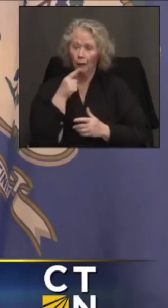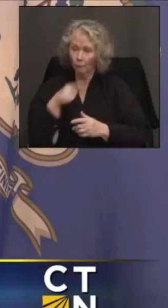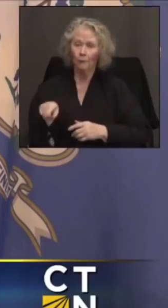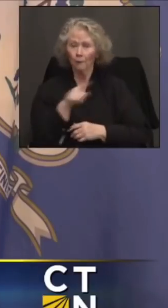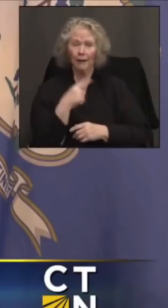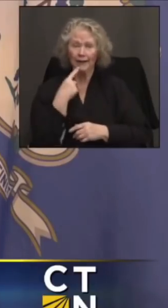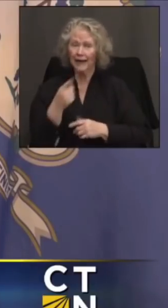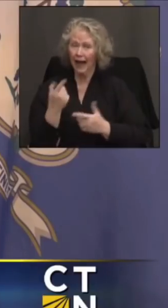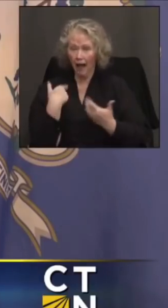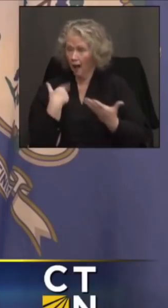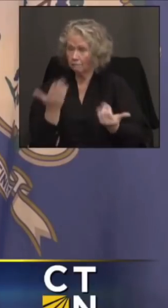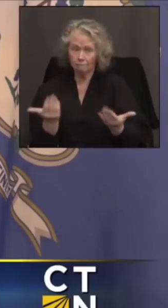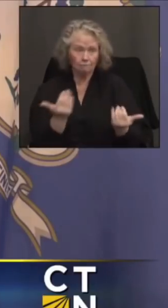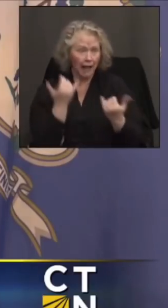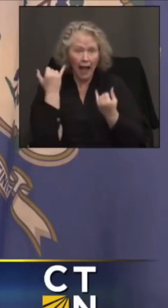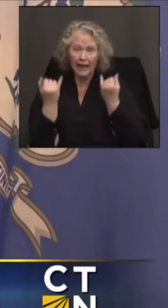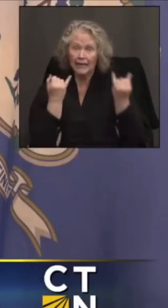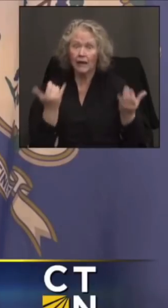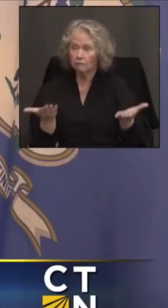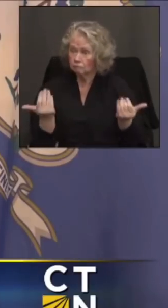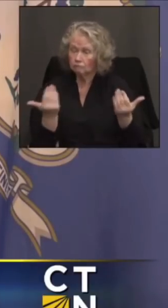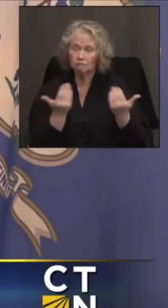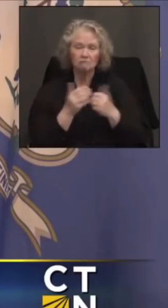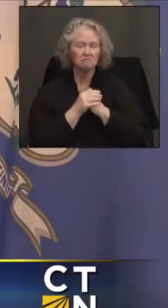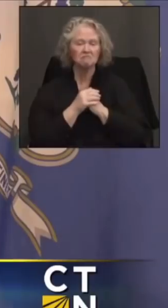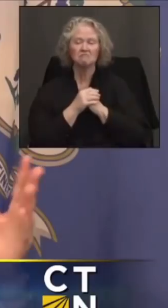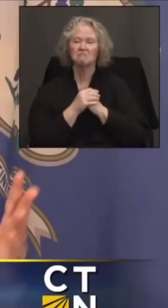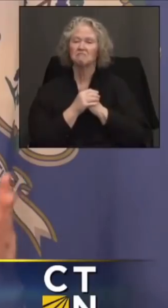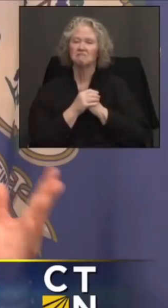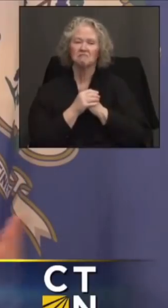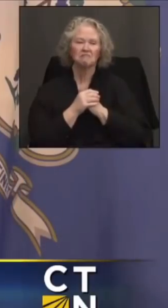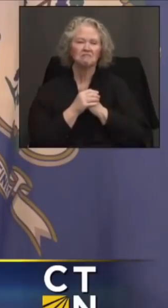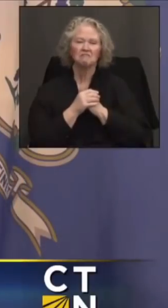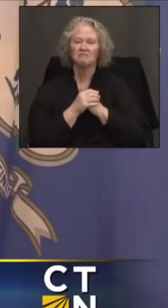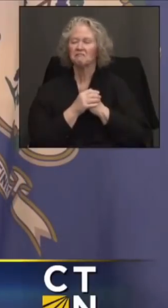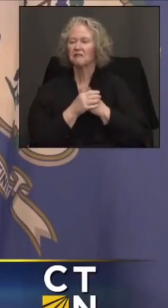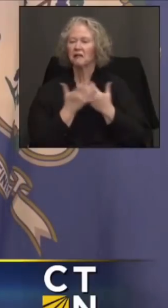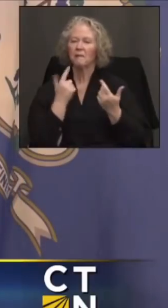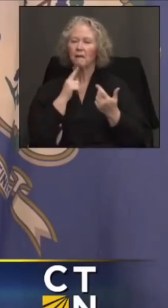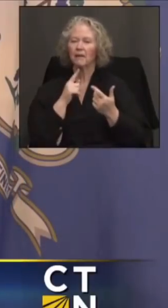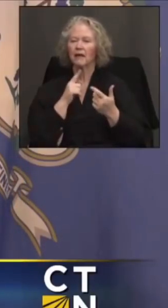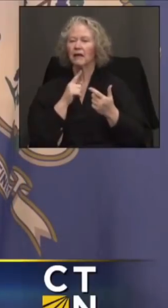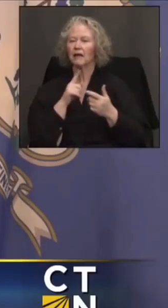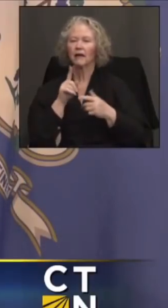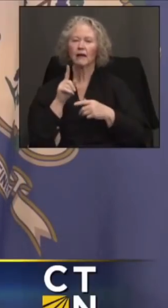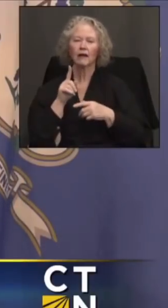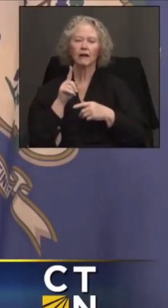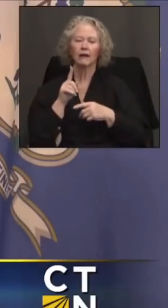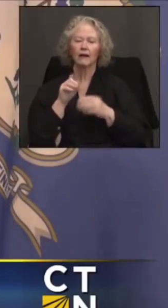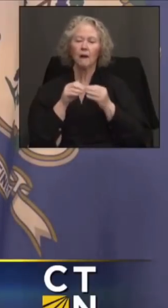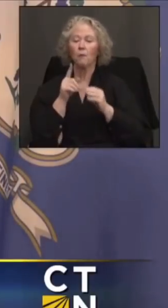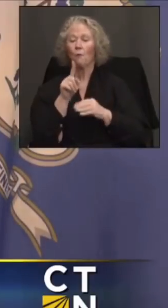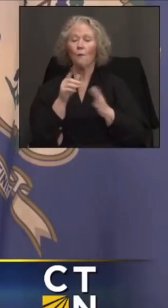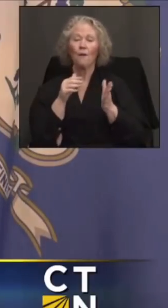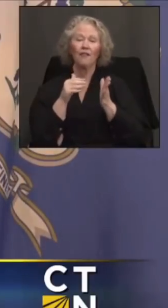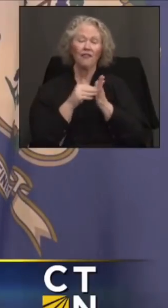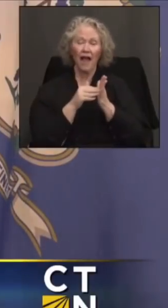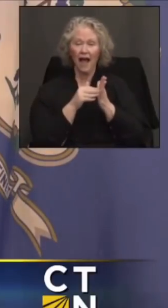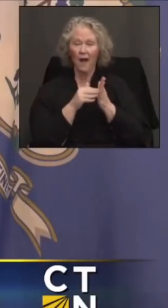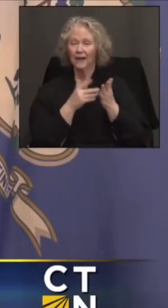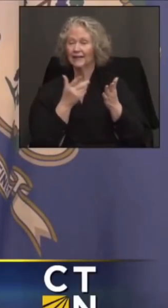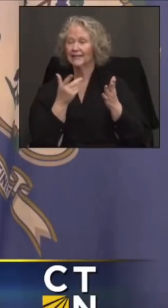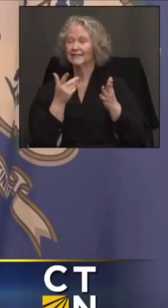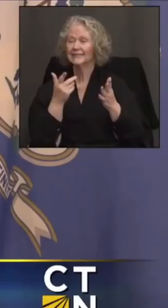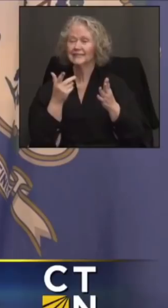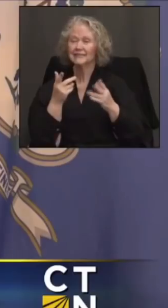looking for ideas. The 1,000th young person that gets vaccinated will have a place in your TV show. I don't